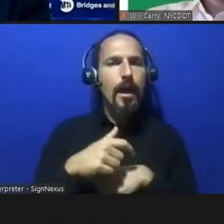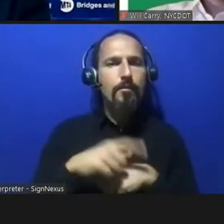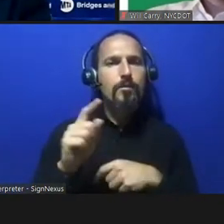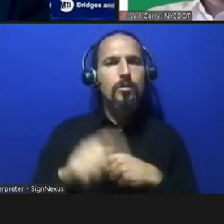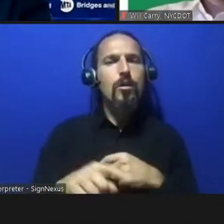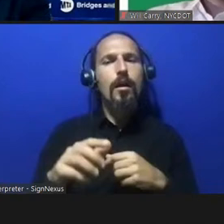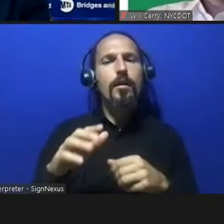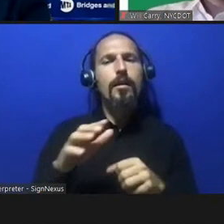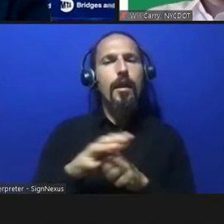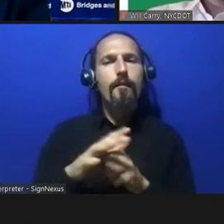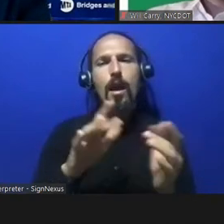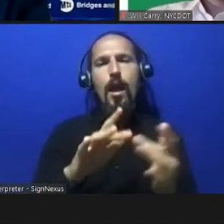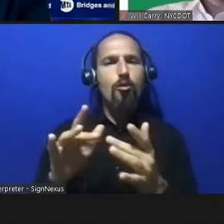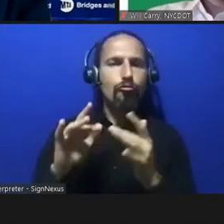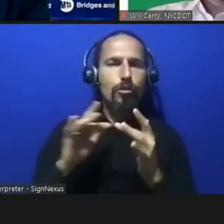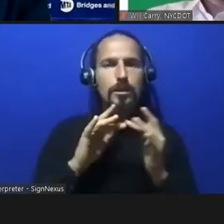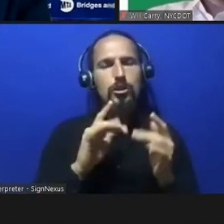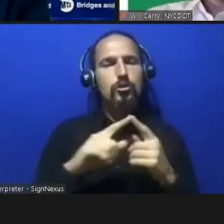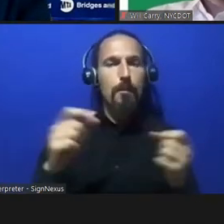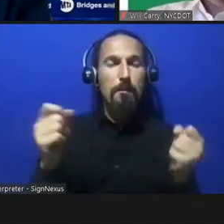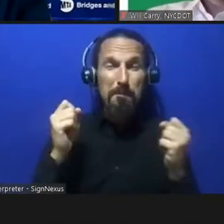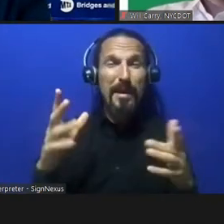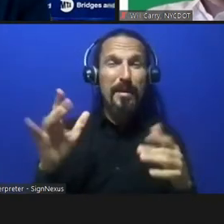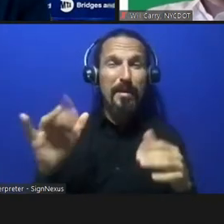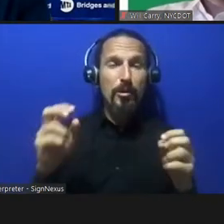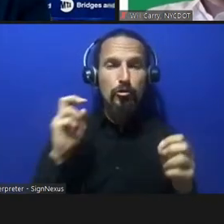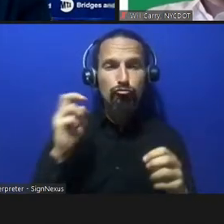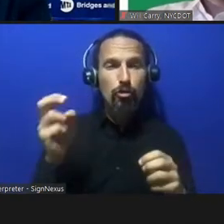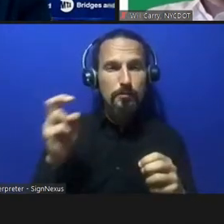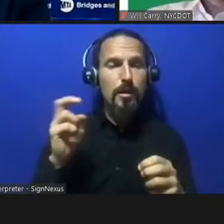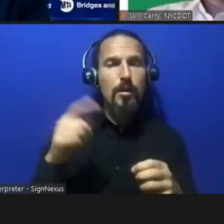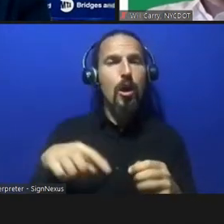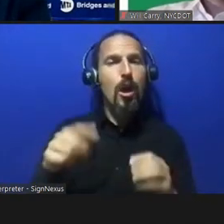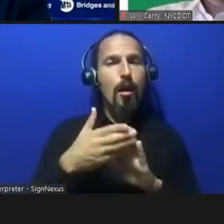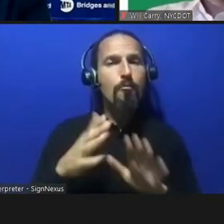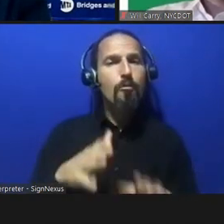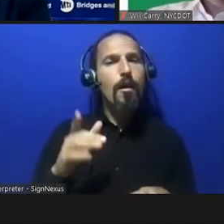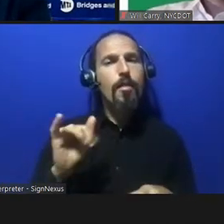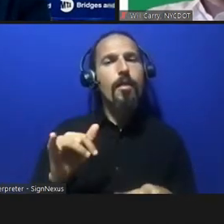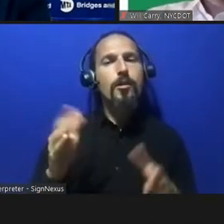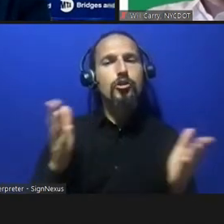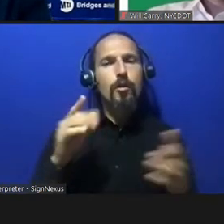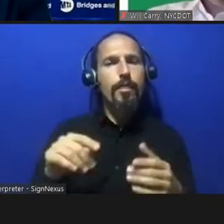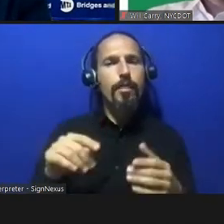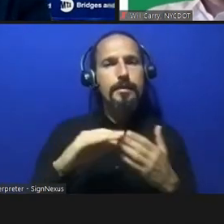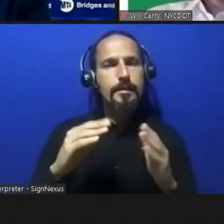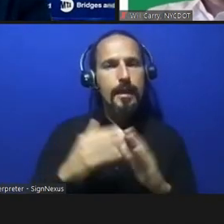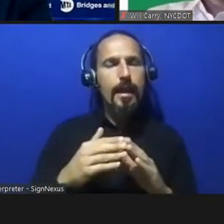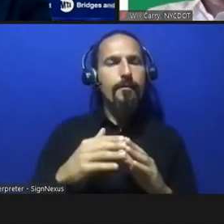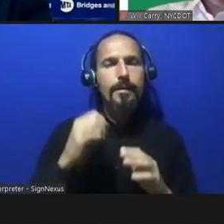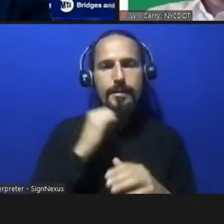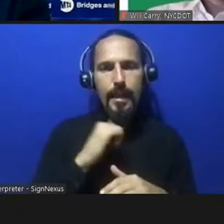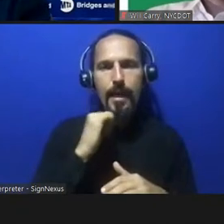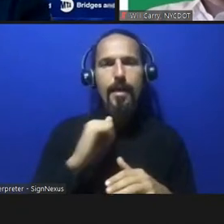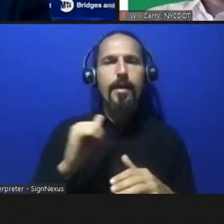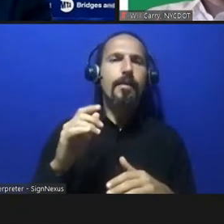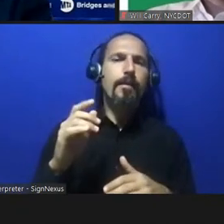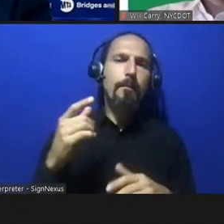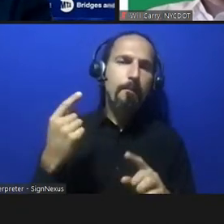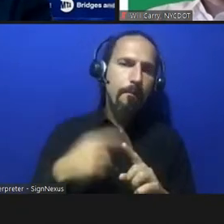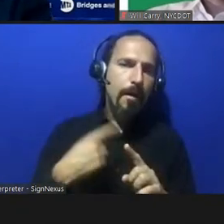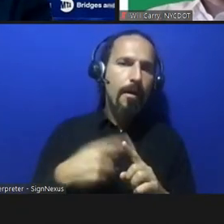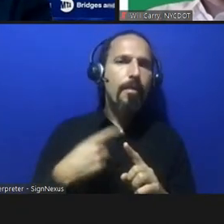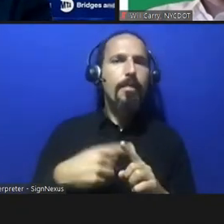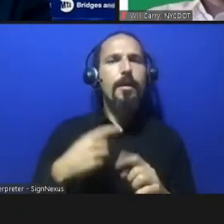sufficient outreach to the many transportation operators who serve the city on a daily weekly and monthly basis